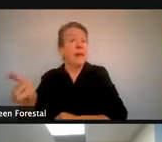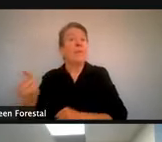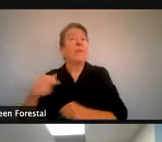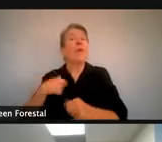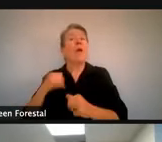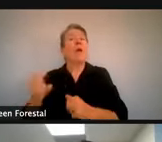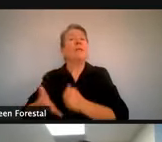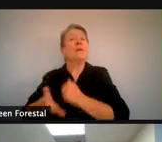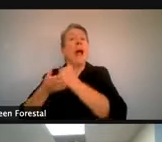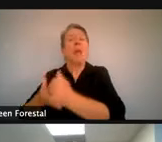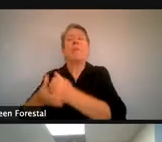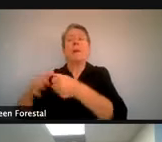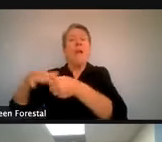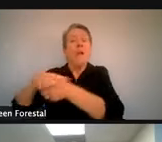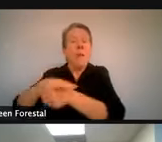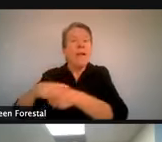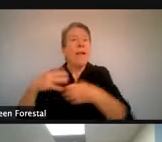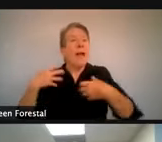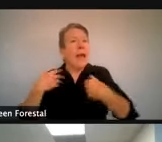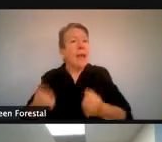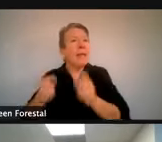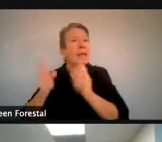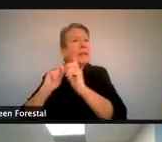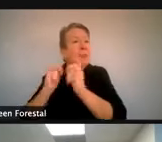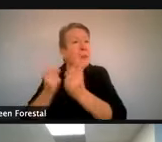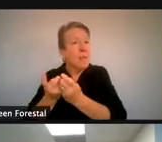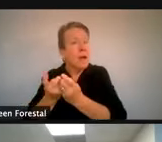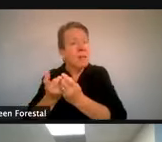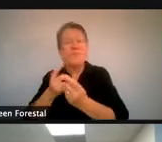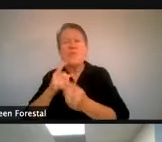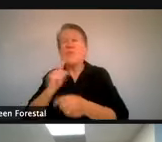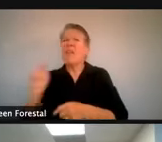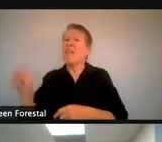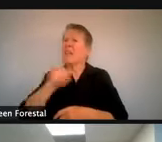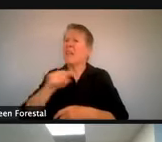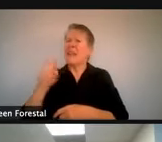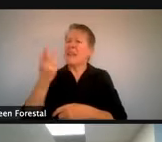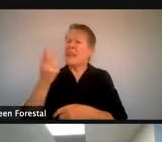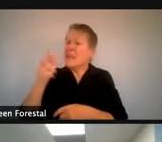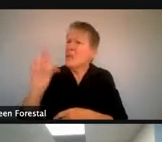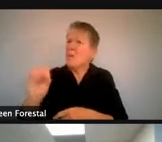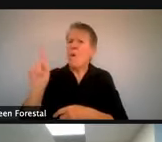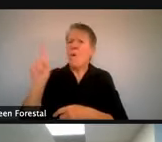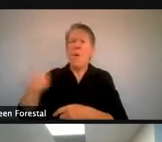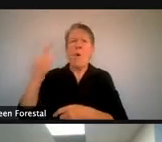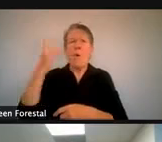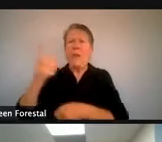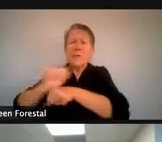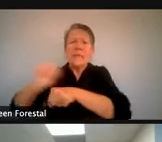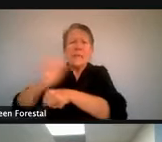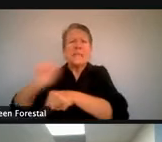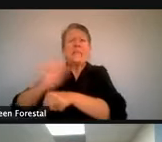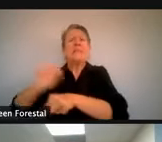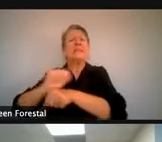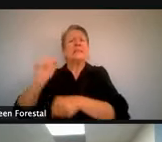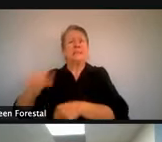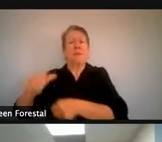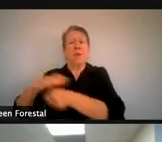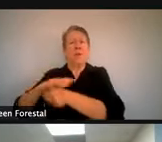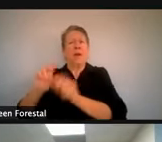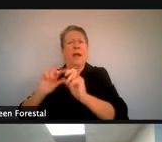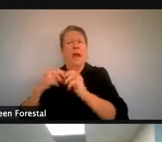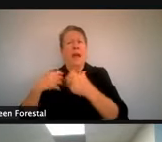talk about unsung heroes. Amen. They are working day and night to pull all this together. Yeah, it's a mistake for me to leave the impression